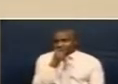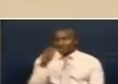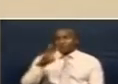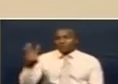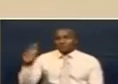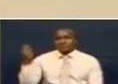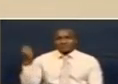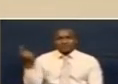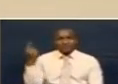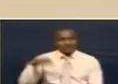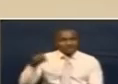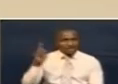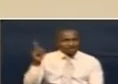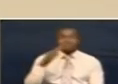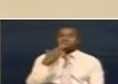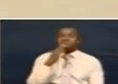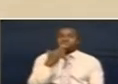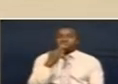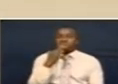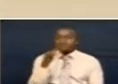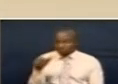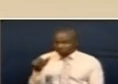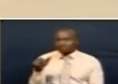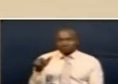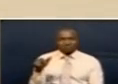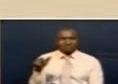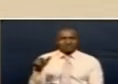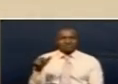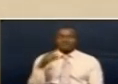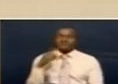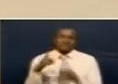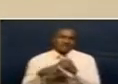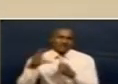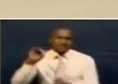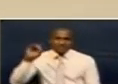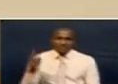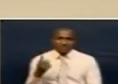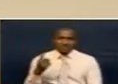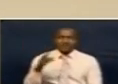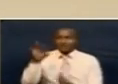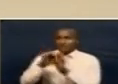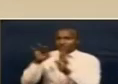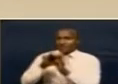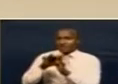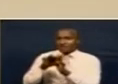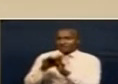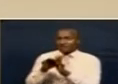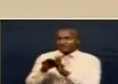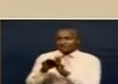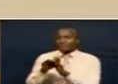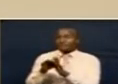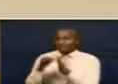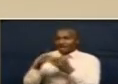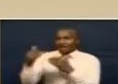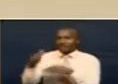Kenya. In Nairobi here, Luhya is the number two in population. There are about 650,000 voters after members of the Kikuyu